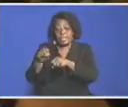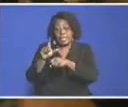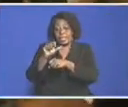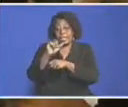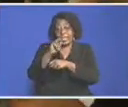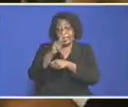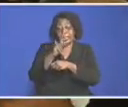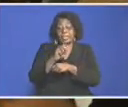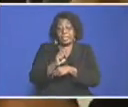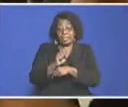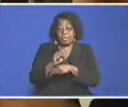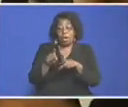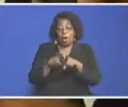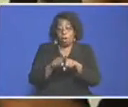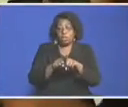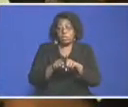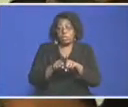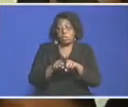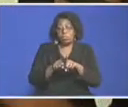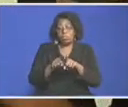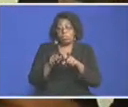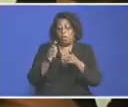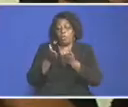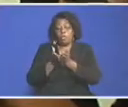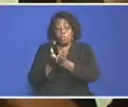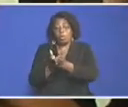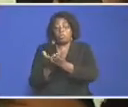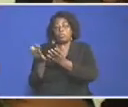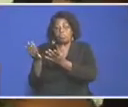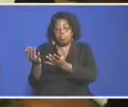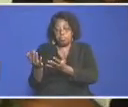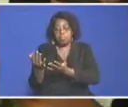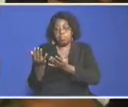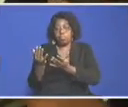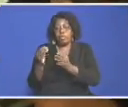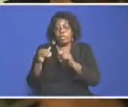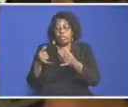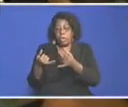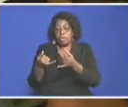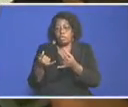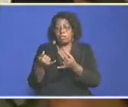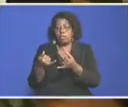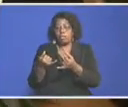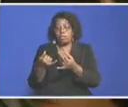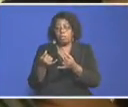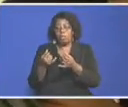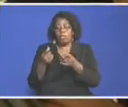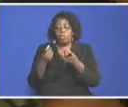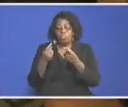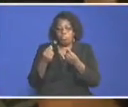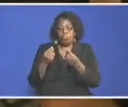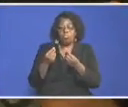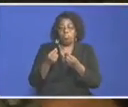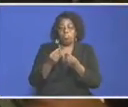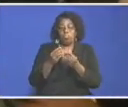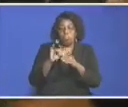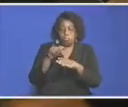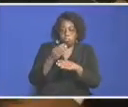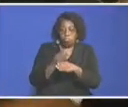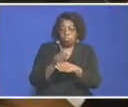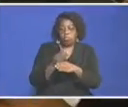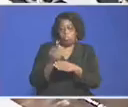area, and all our assets are on standby to just accomplish the mission for election.